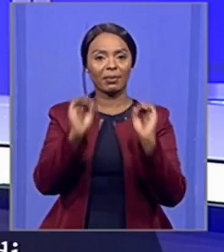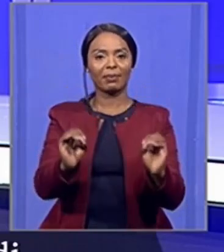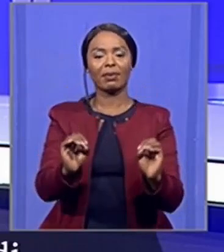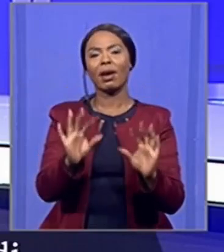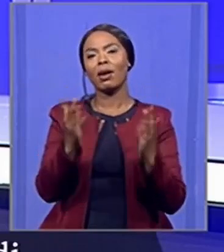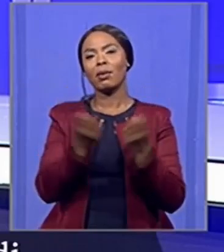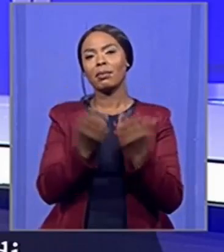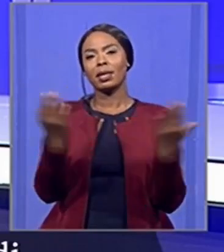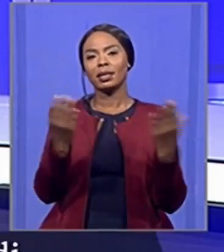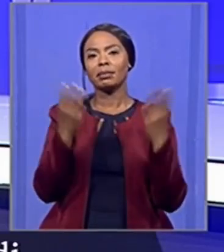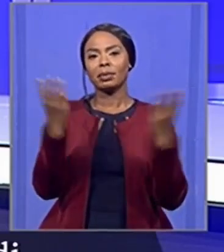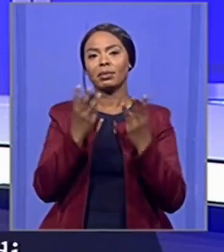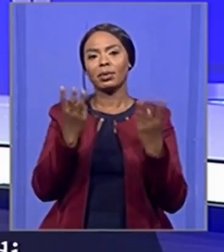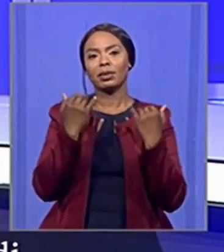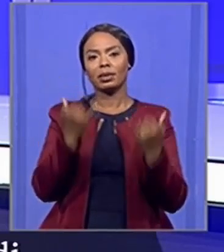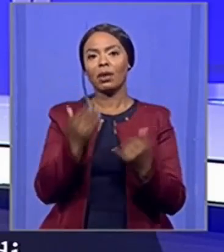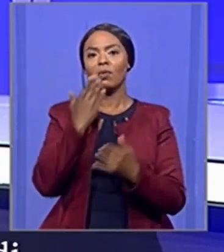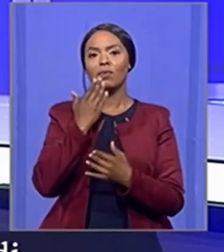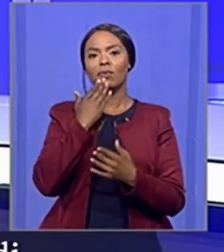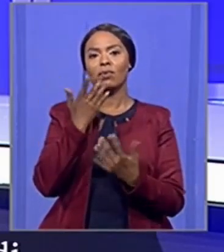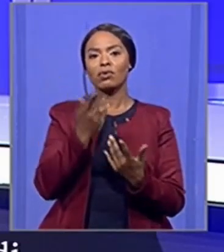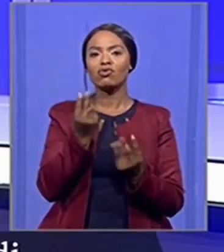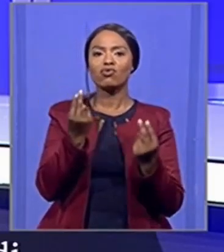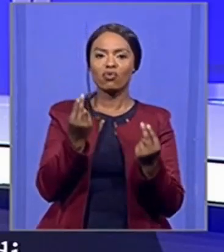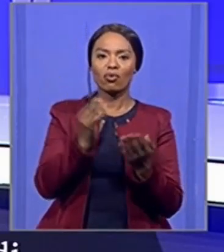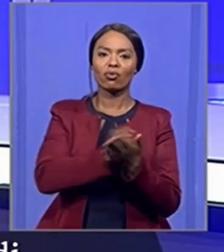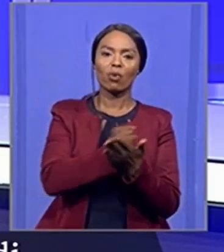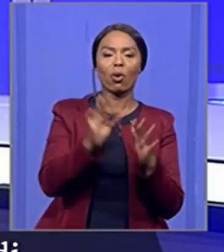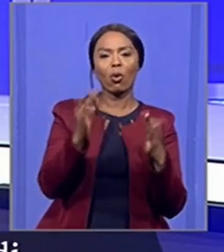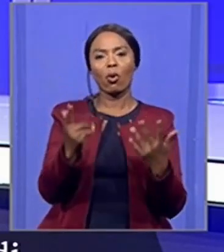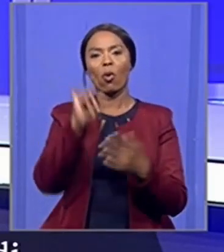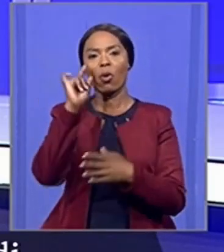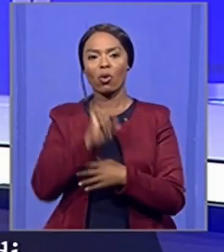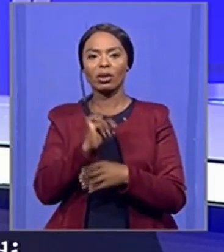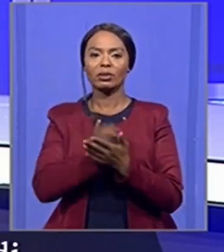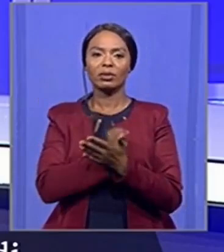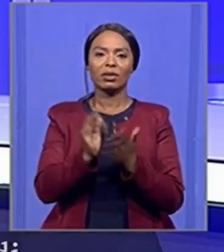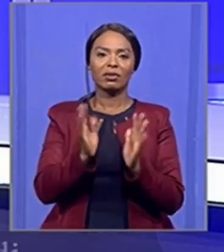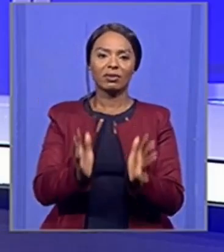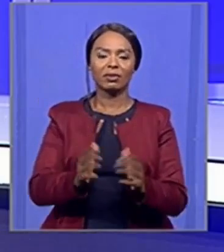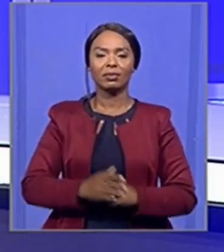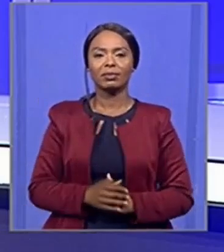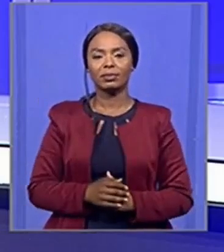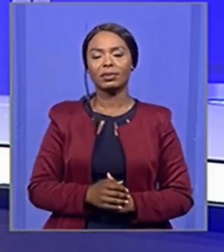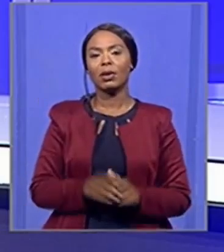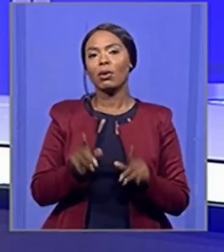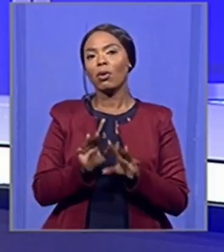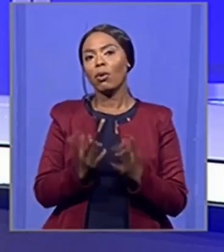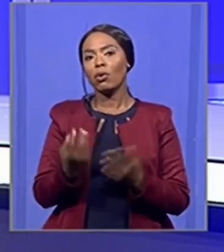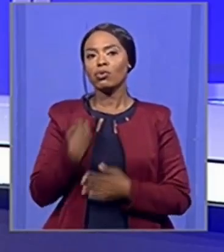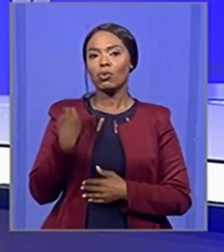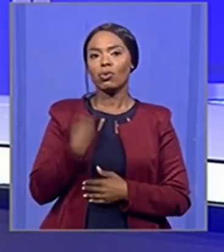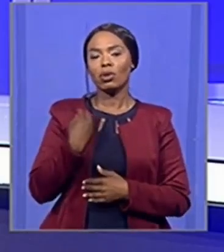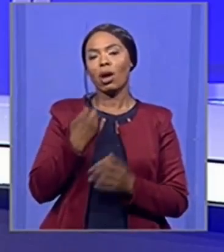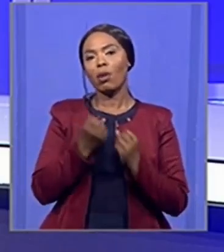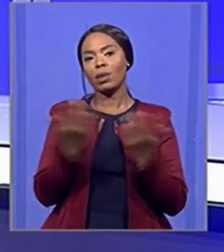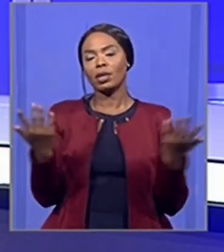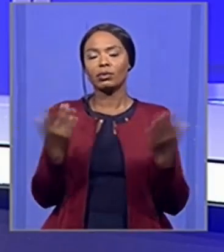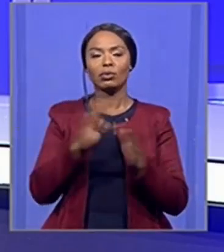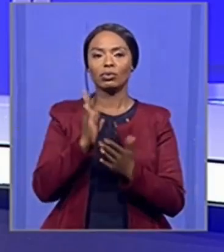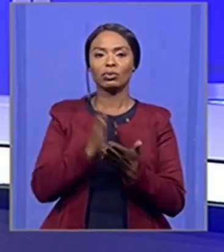bakae ba bona bao e lego bakgethi ba baswa go ba baswa bao ba engwadišitšego. Komishene o ikemego ya